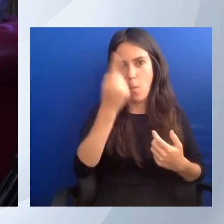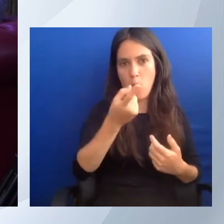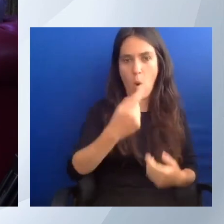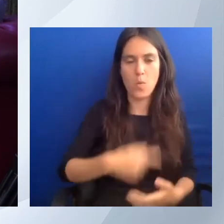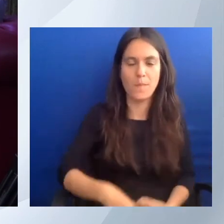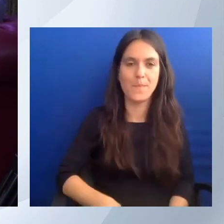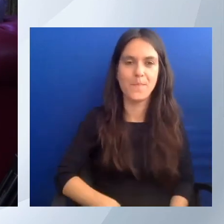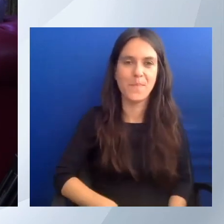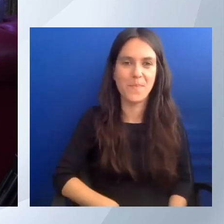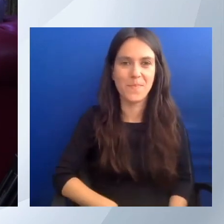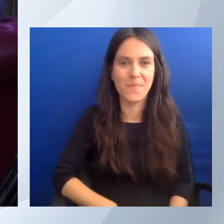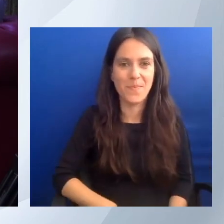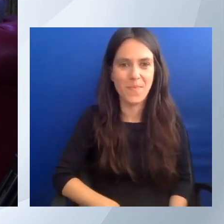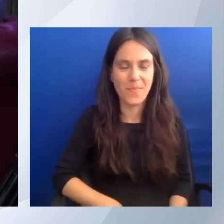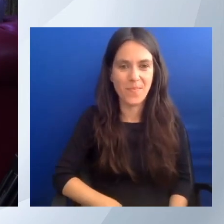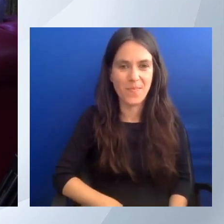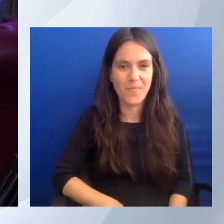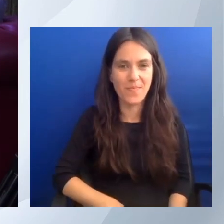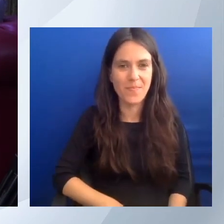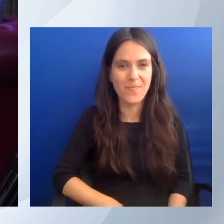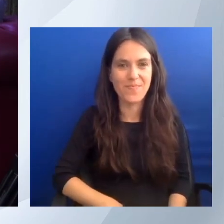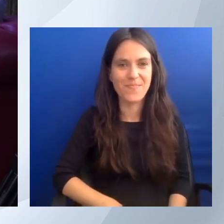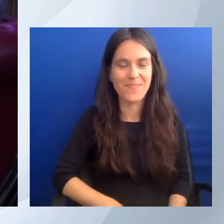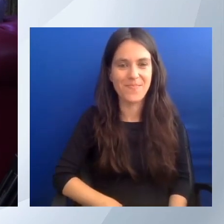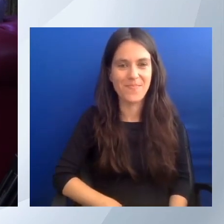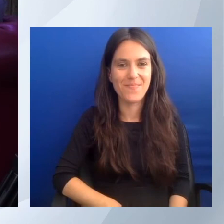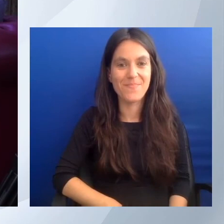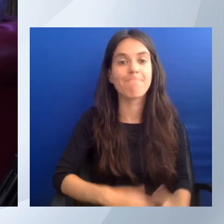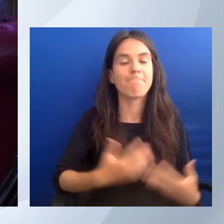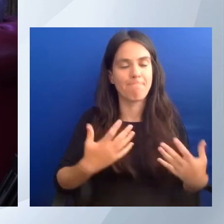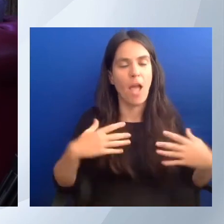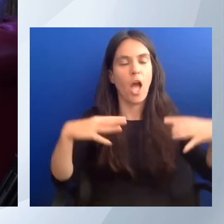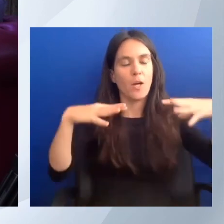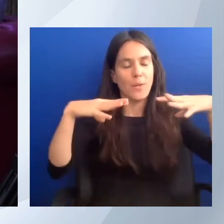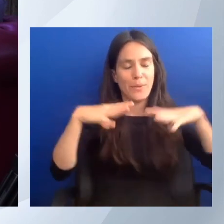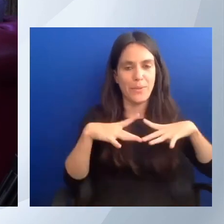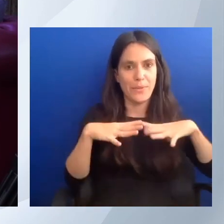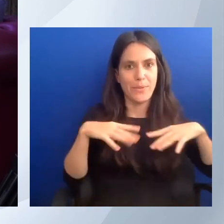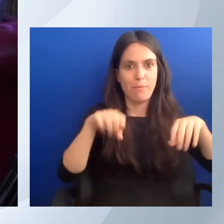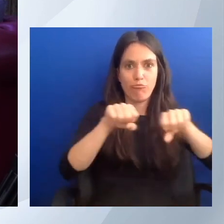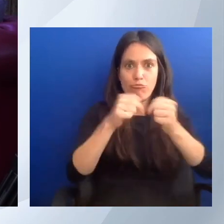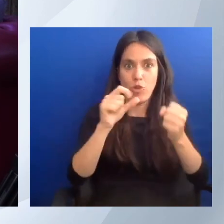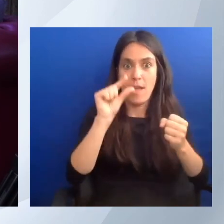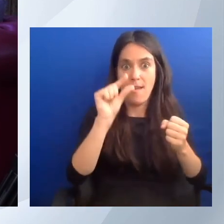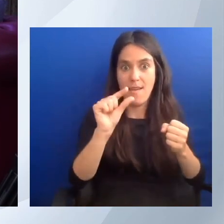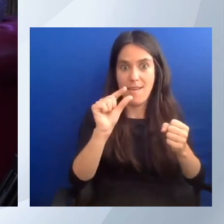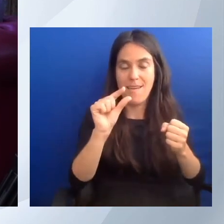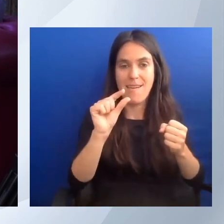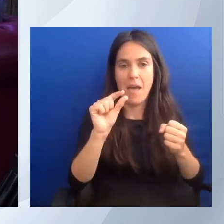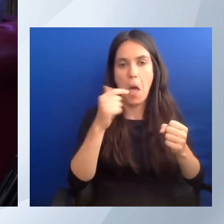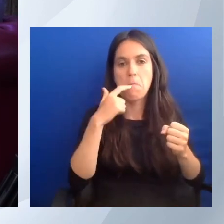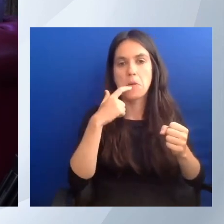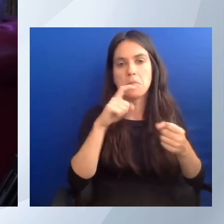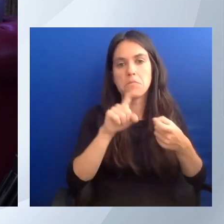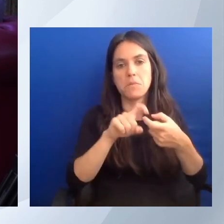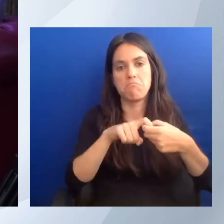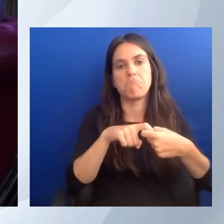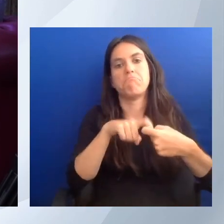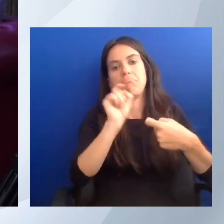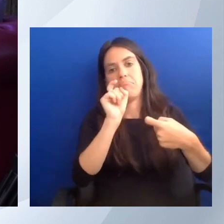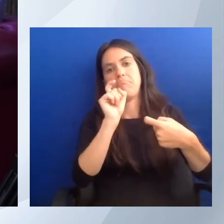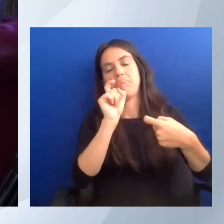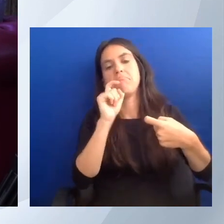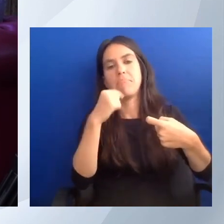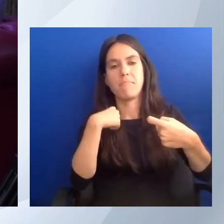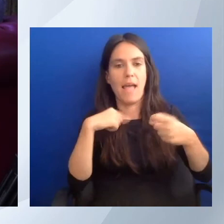well. So we're heading to the break. I'm going to sign off for a few hours, and I'm going to leave